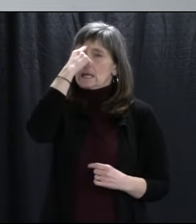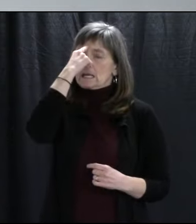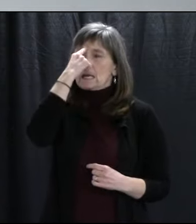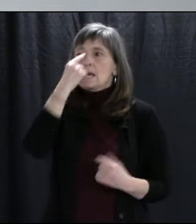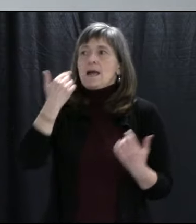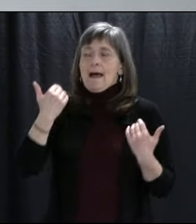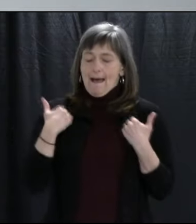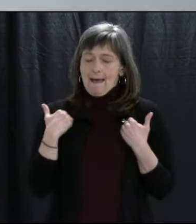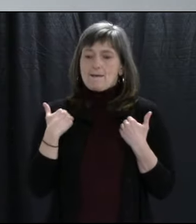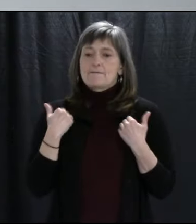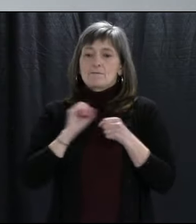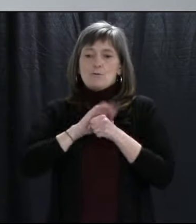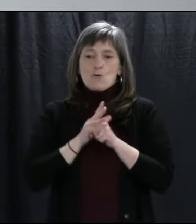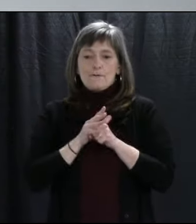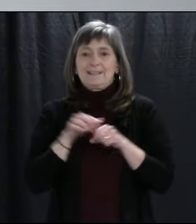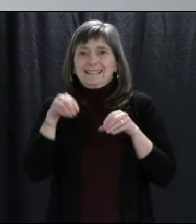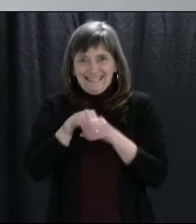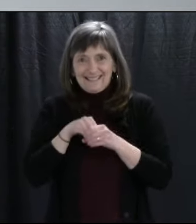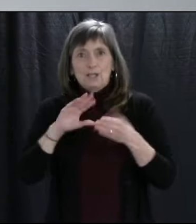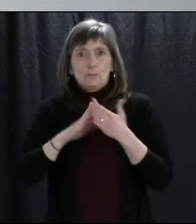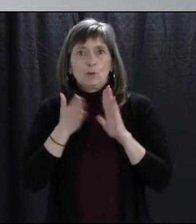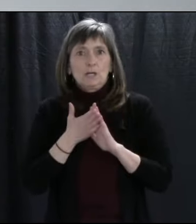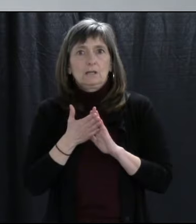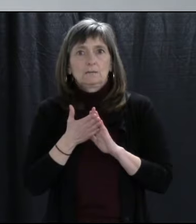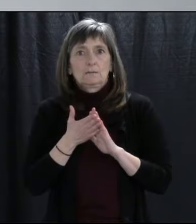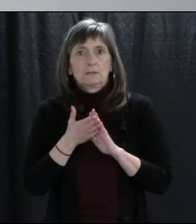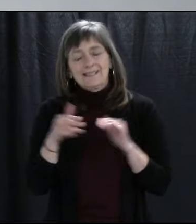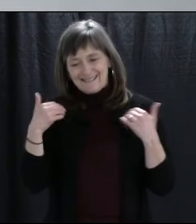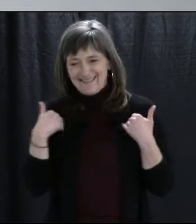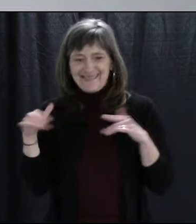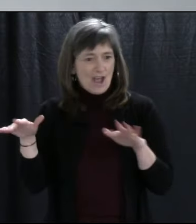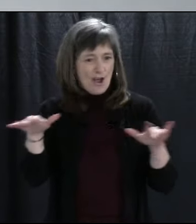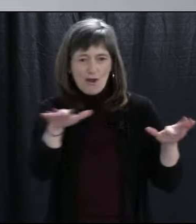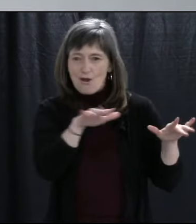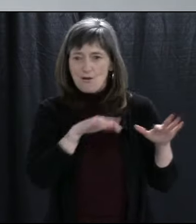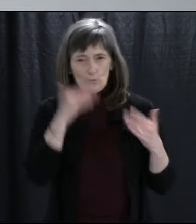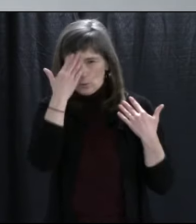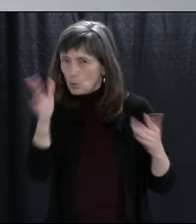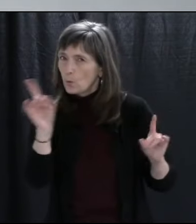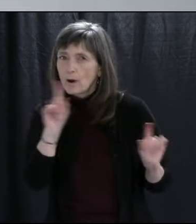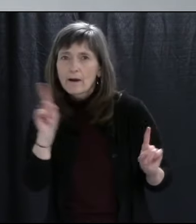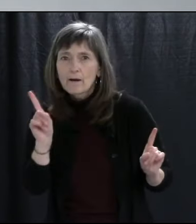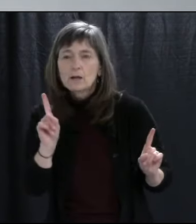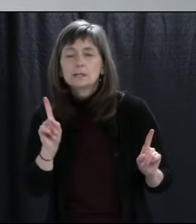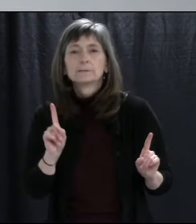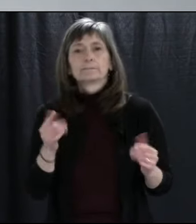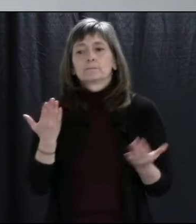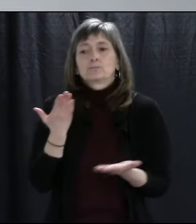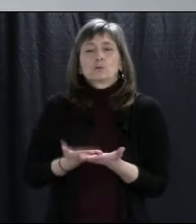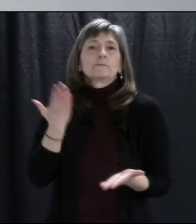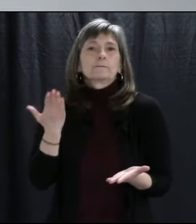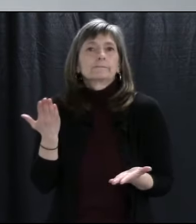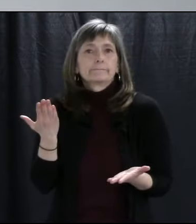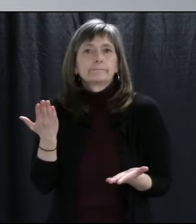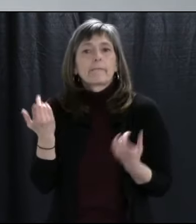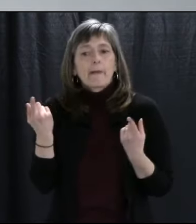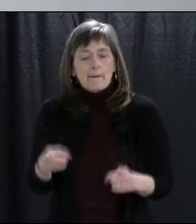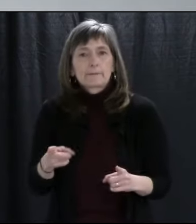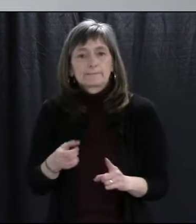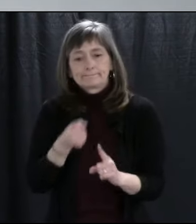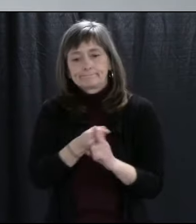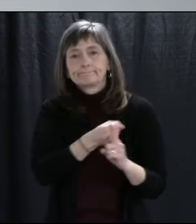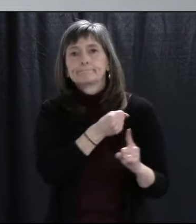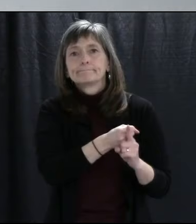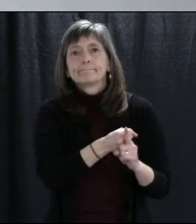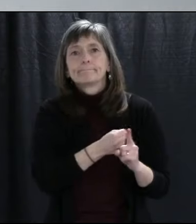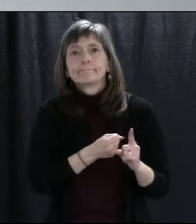in our communities already. Today, we have proof that this is true. I am calling on all of you to do your